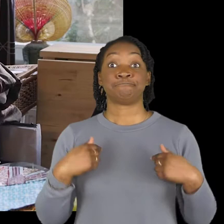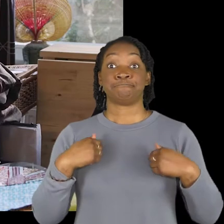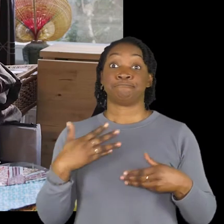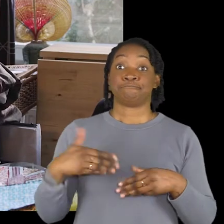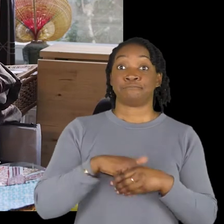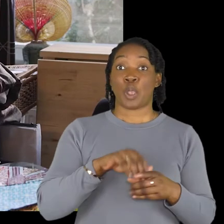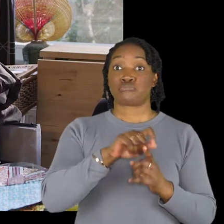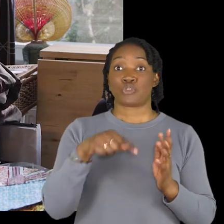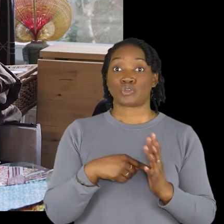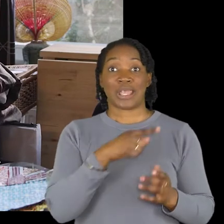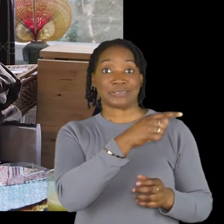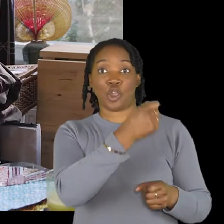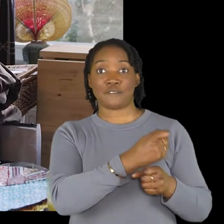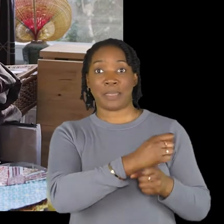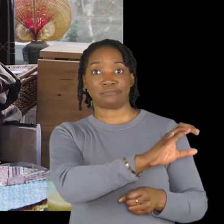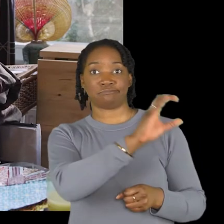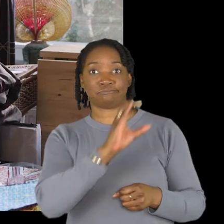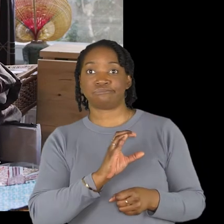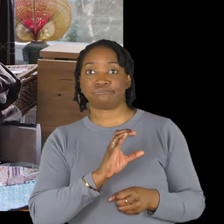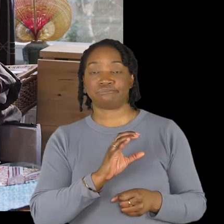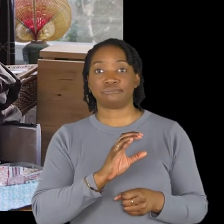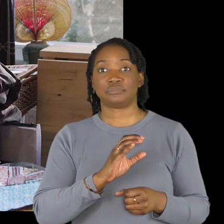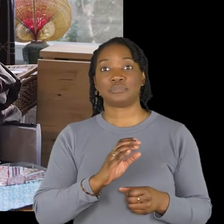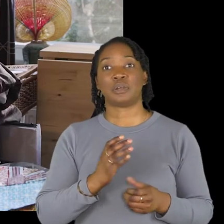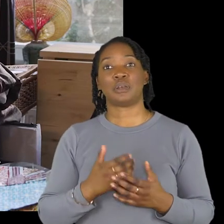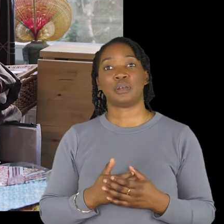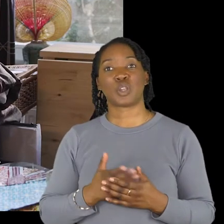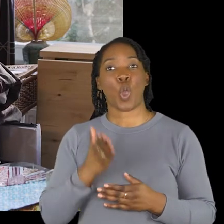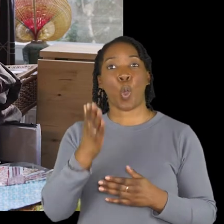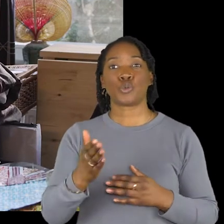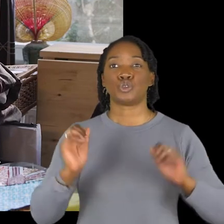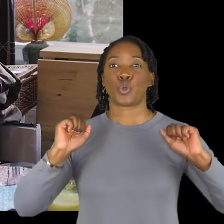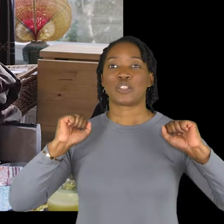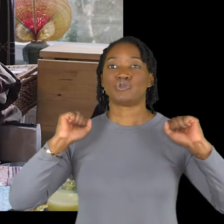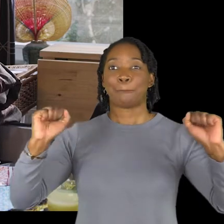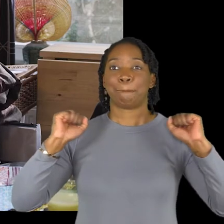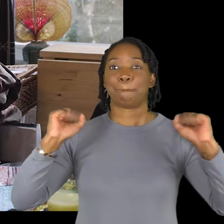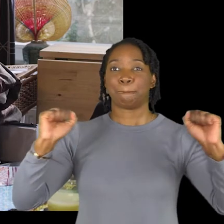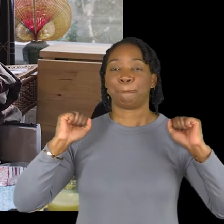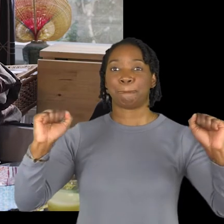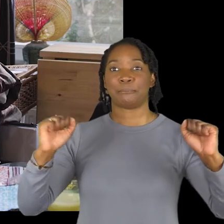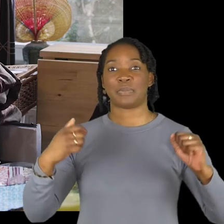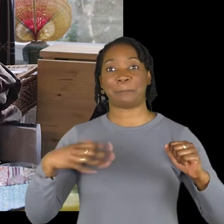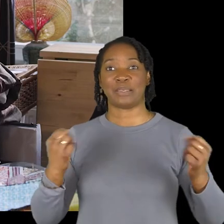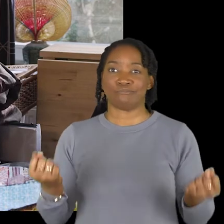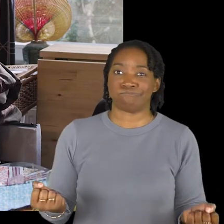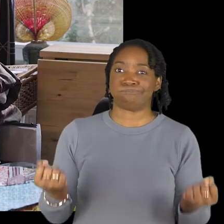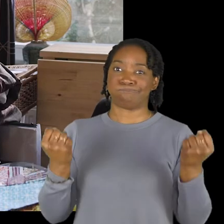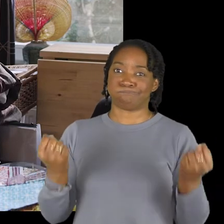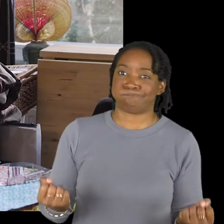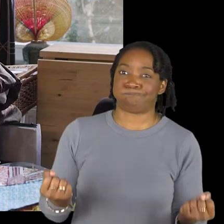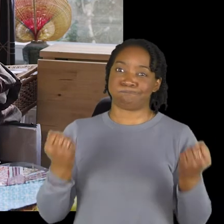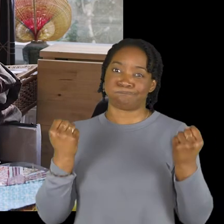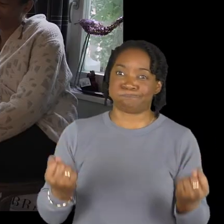doing this project that the government sponsored, was to go to the gym. So I was pumping